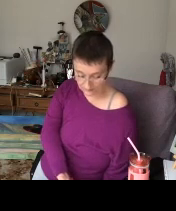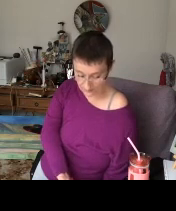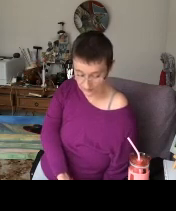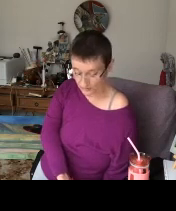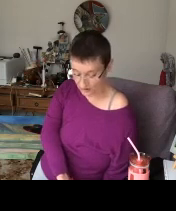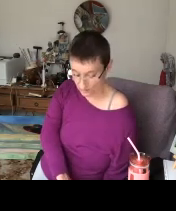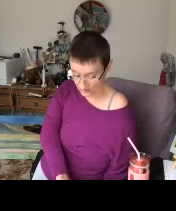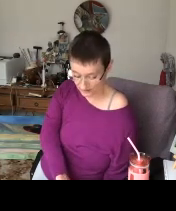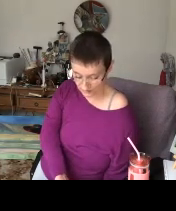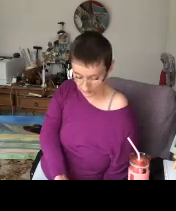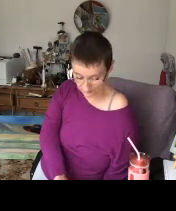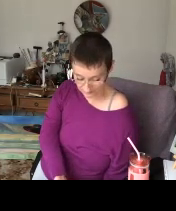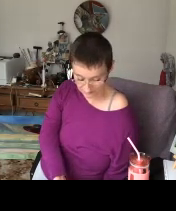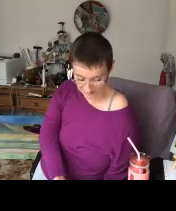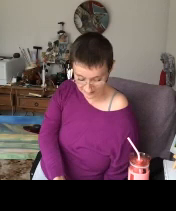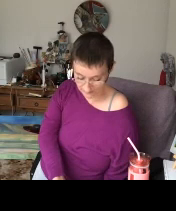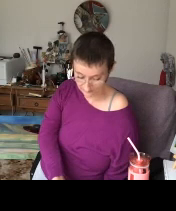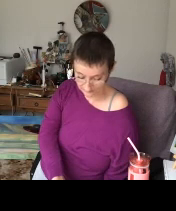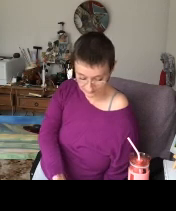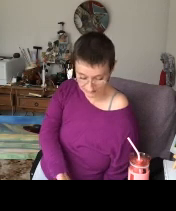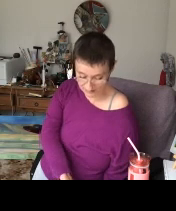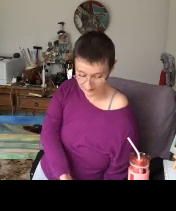me, somebody opening a door and